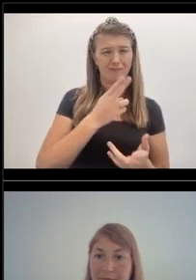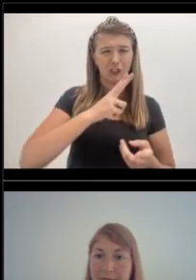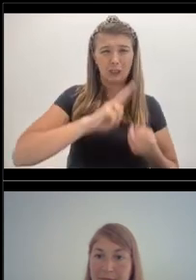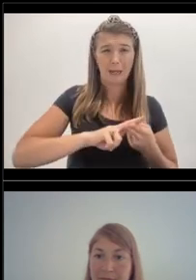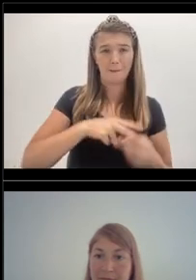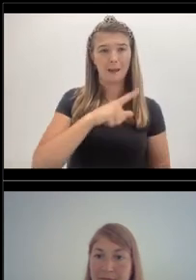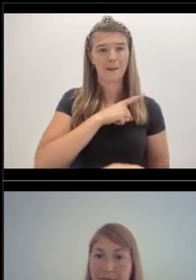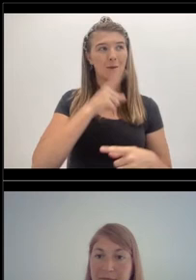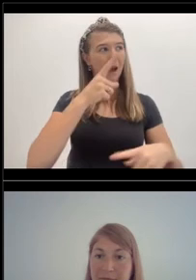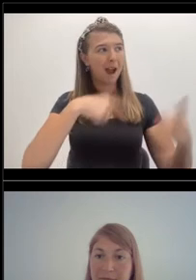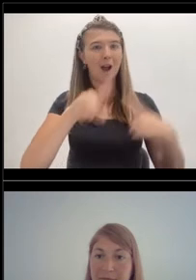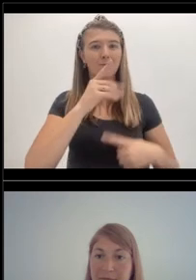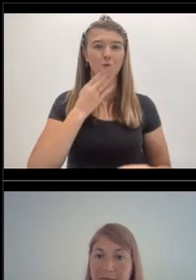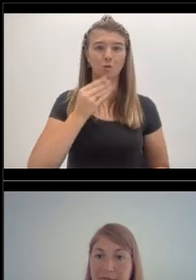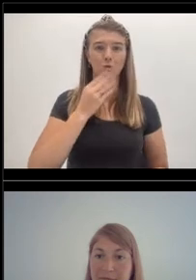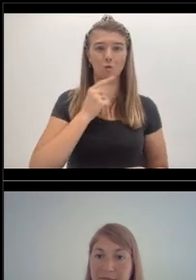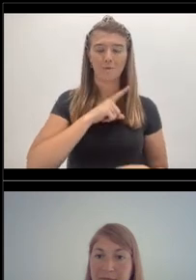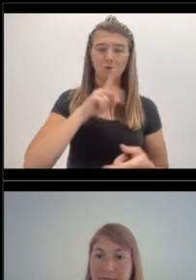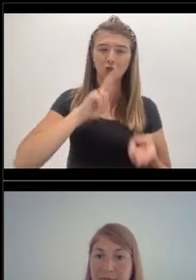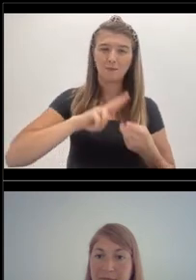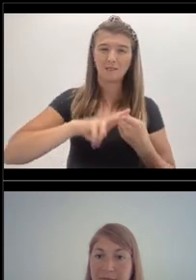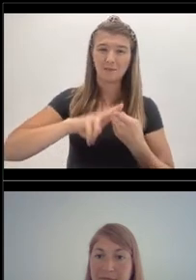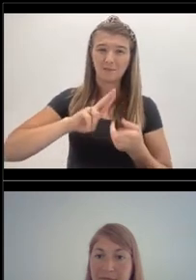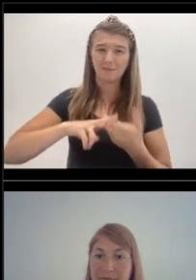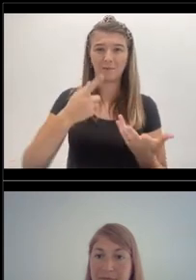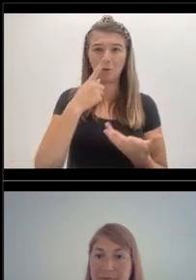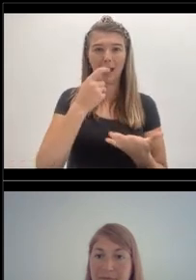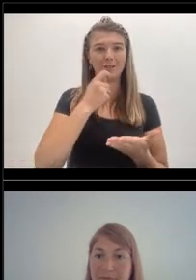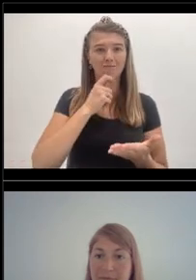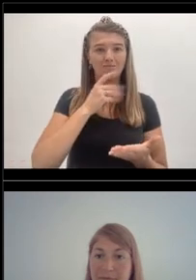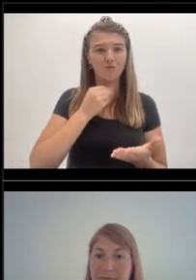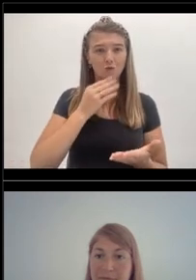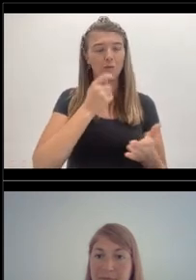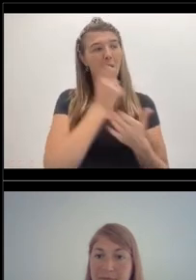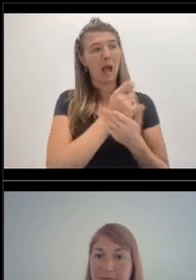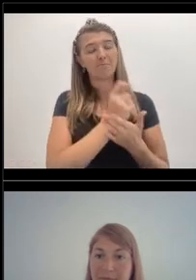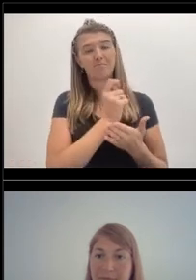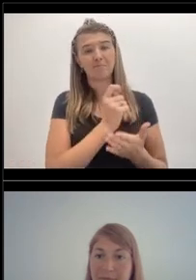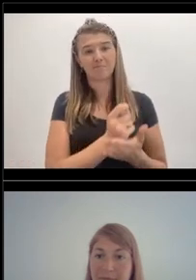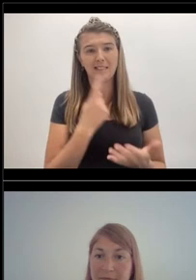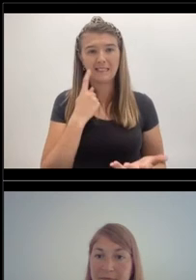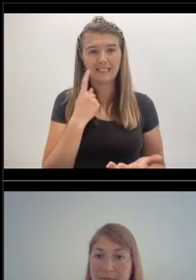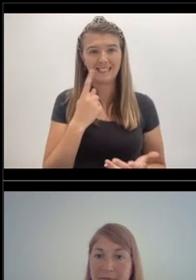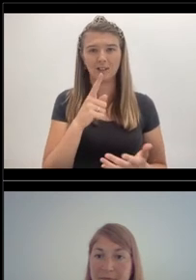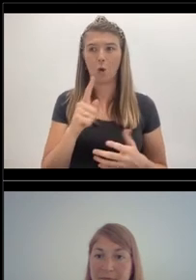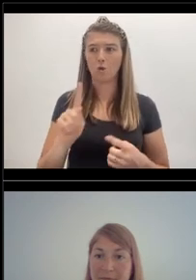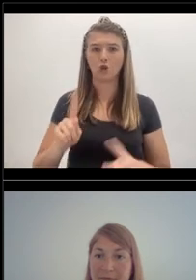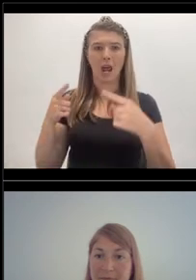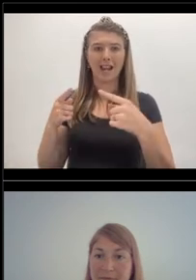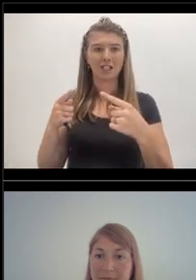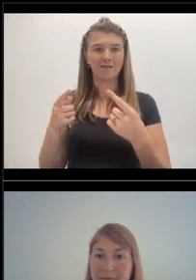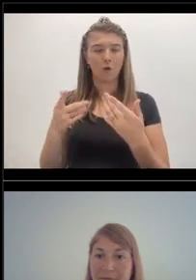everywhere, because they are cheap. So it puts a very big challenge on recyclers and reprocessors such as us in order